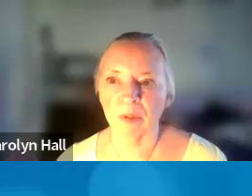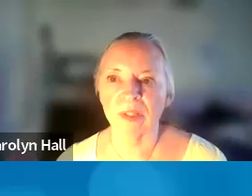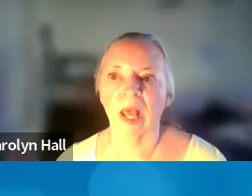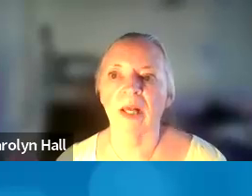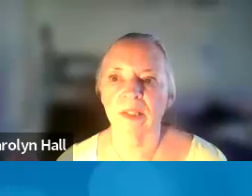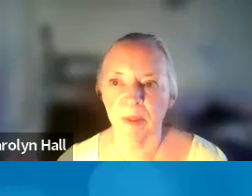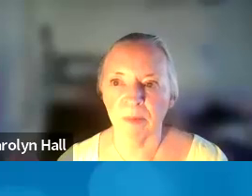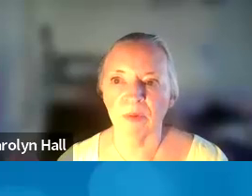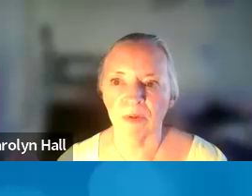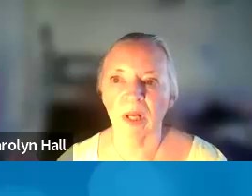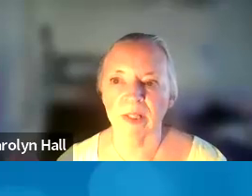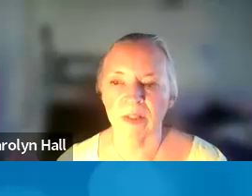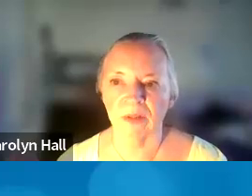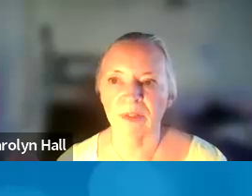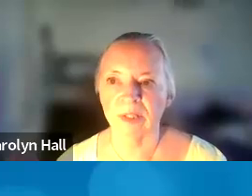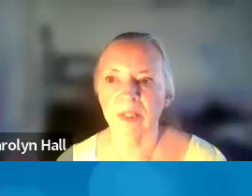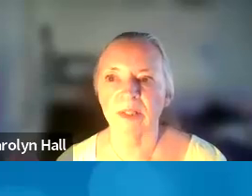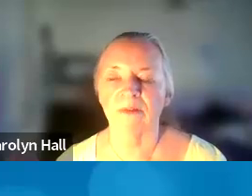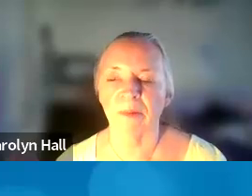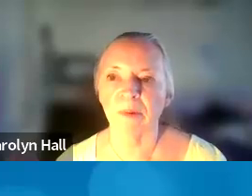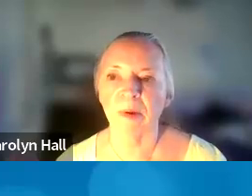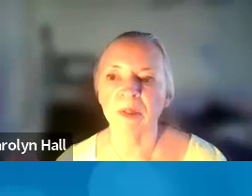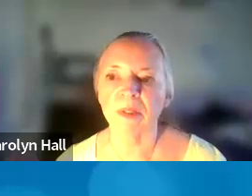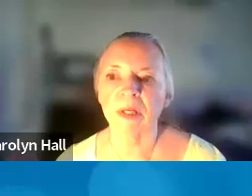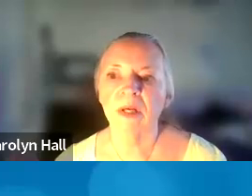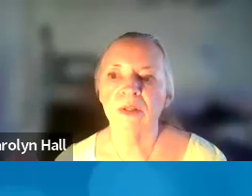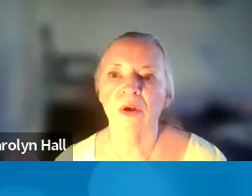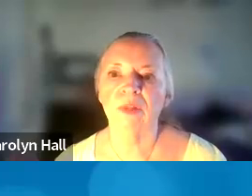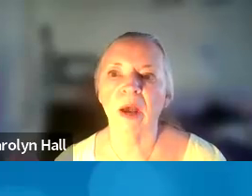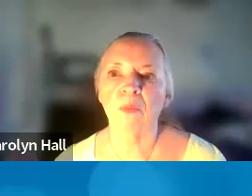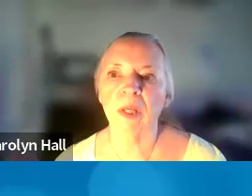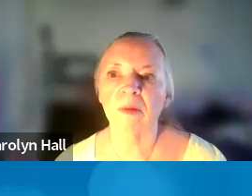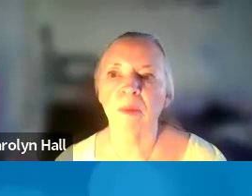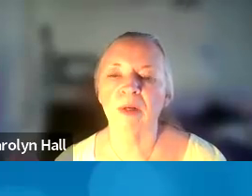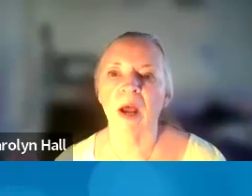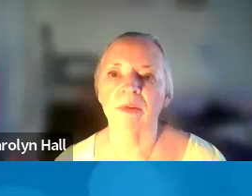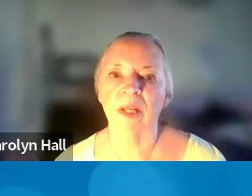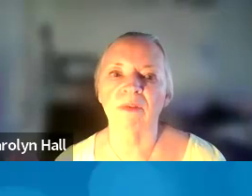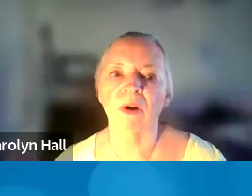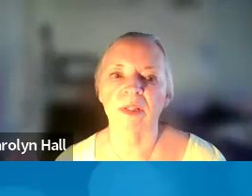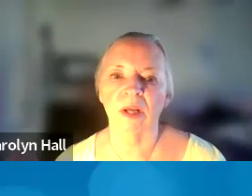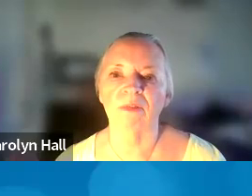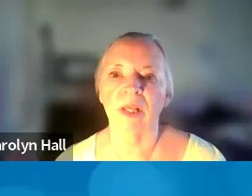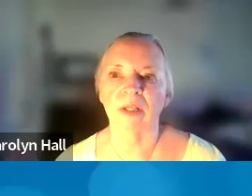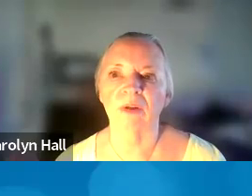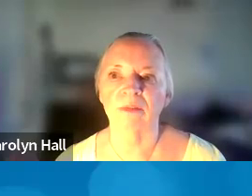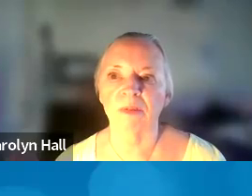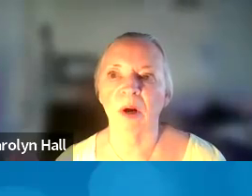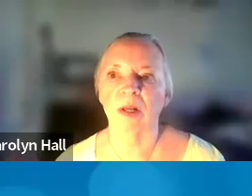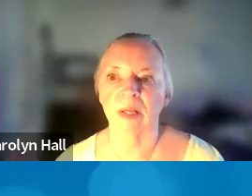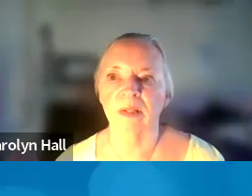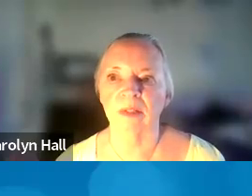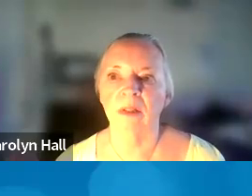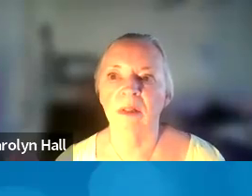community members, as people utilizing services and family members, so that we can better advocate for ourselves in a